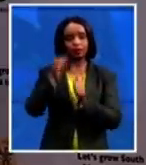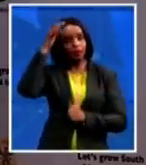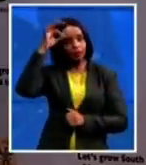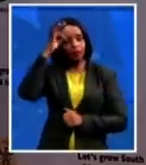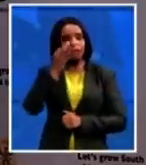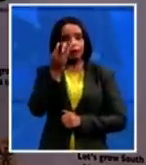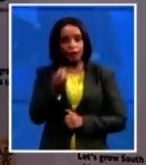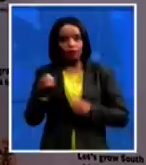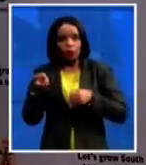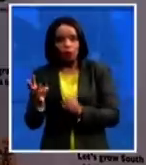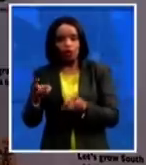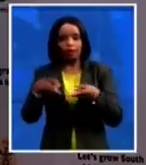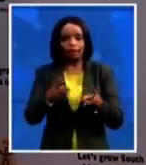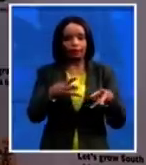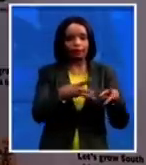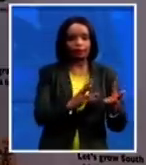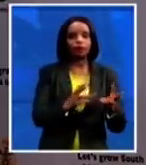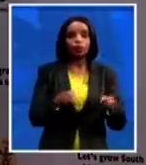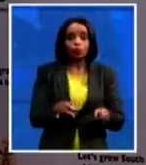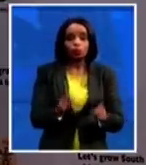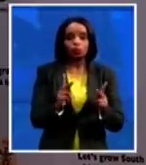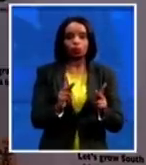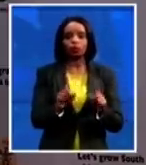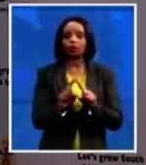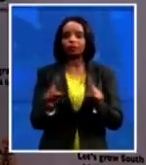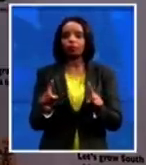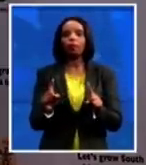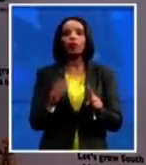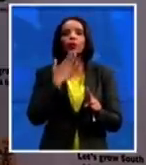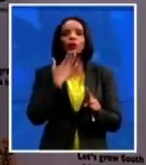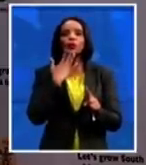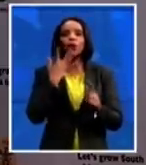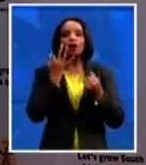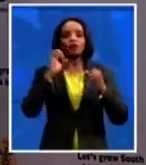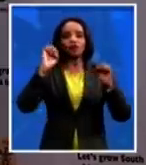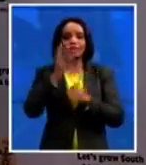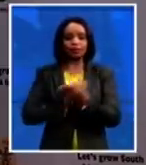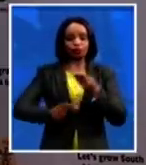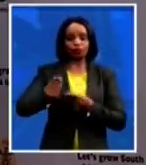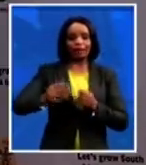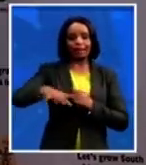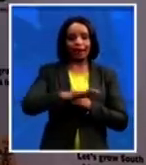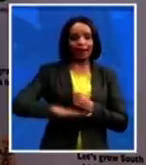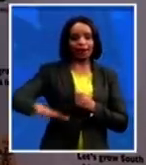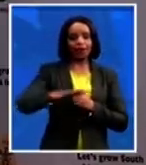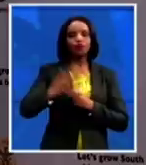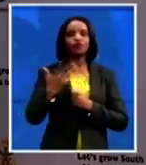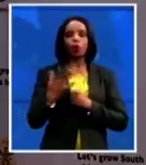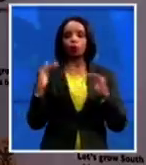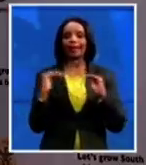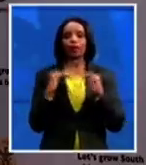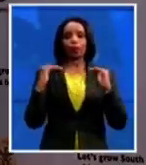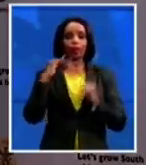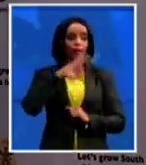African Continental Free Trade Area for mutual benefit, and with greater support for businesses